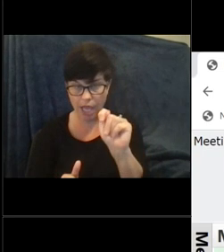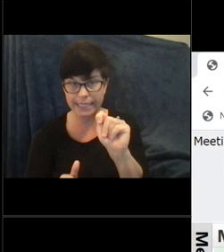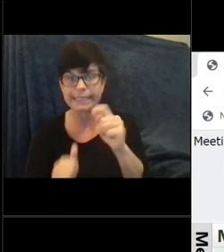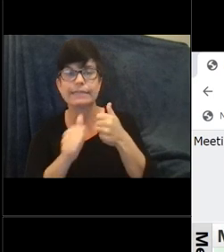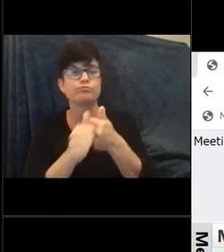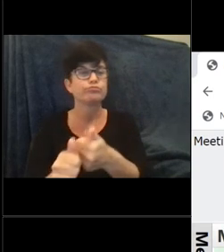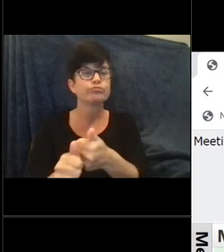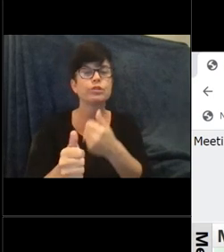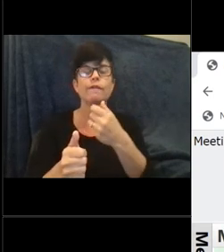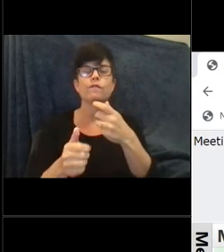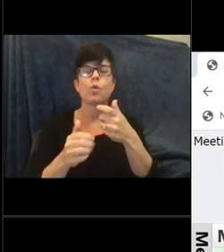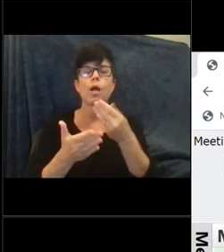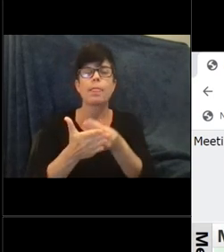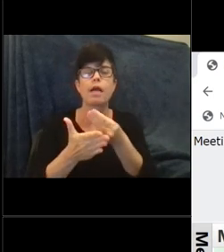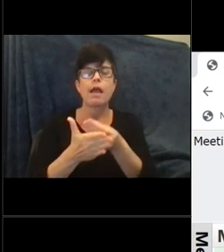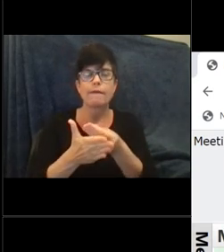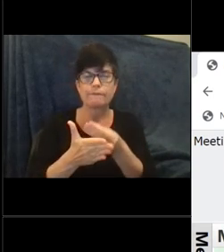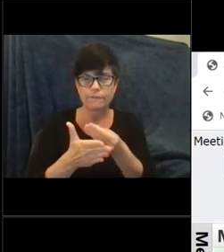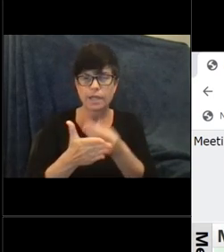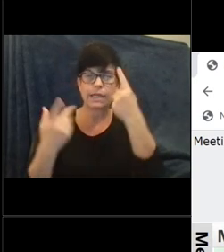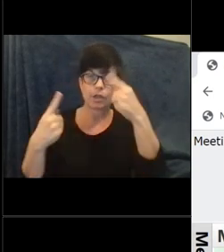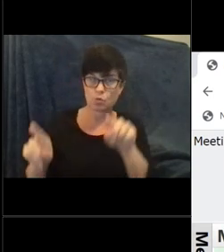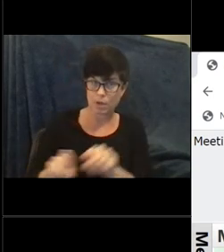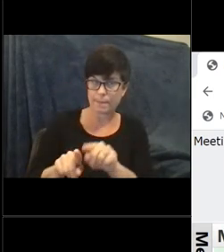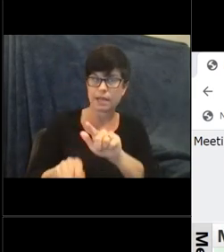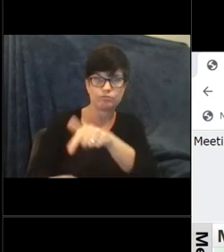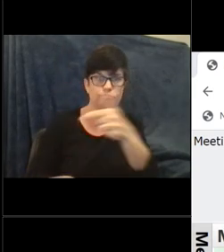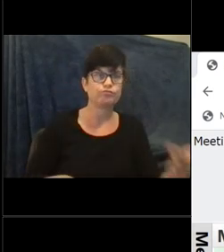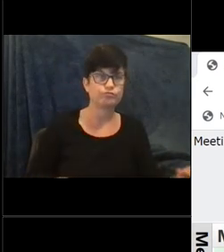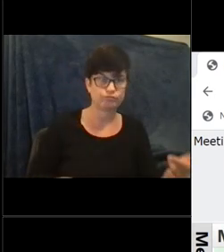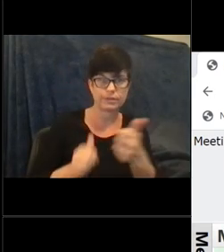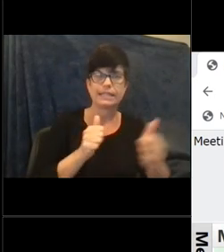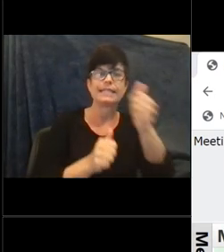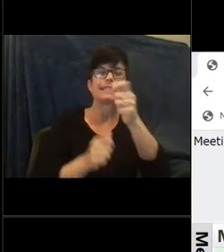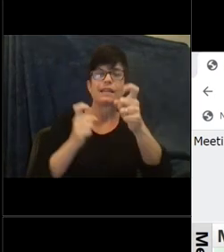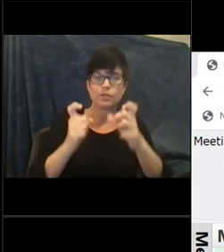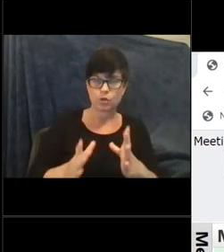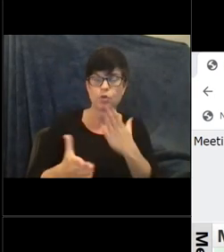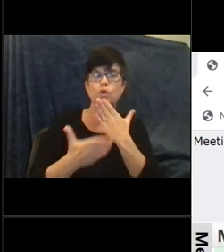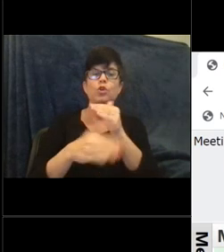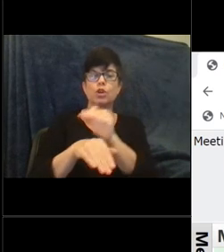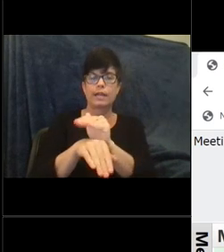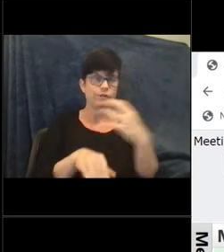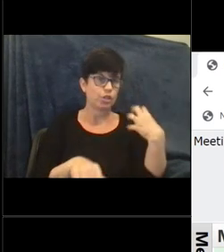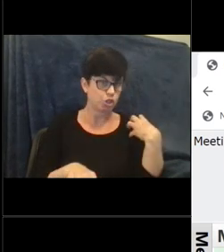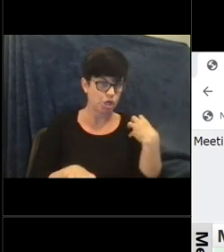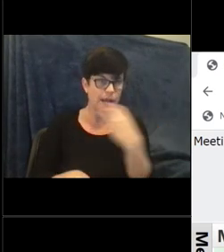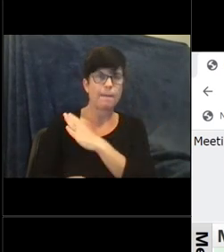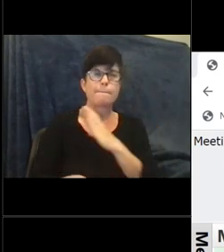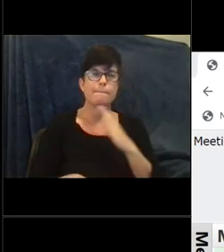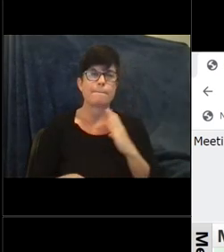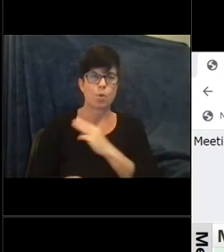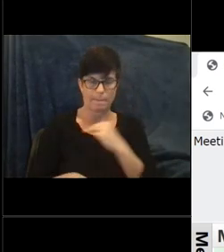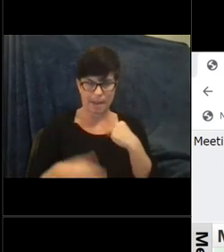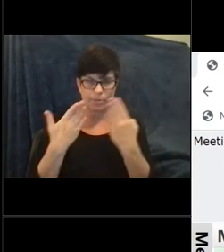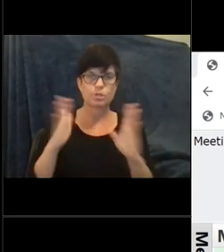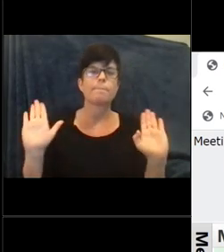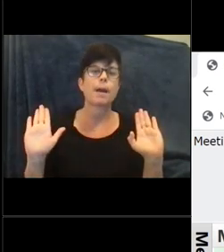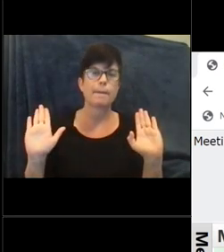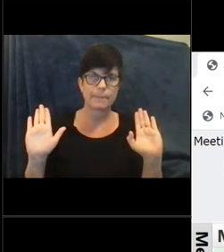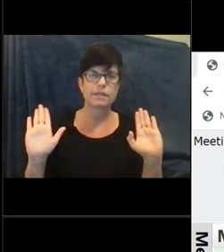turn now to our executive director to introduce the item. Yes, good evening, Chair, board members, and members of the public. Tweesha for